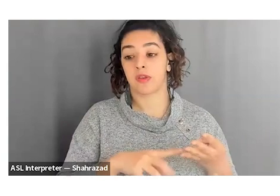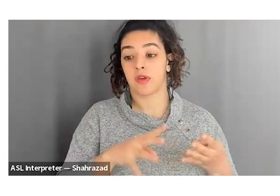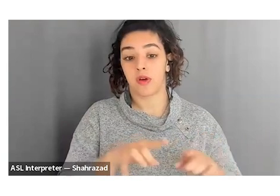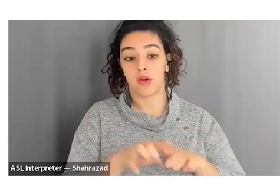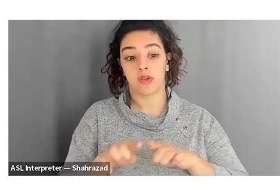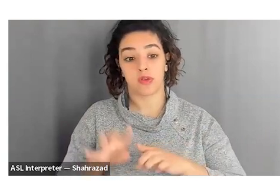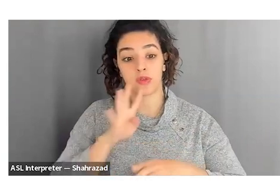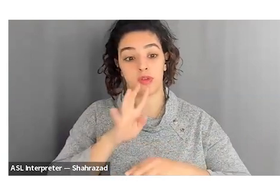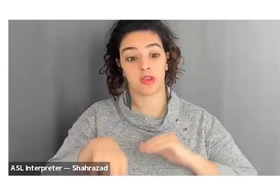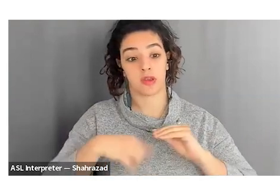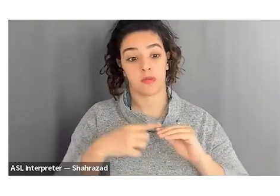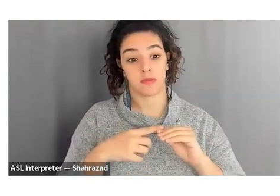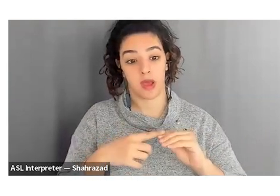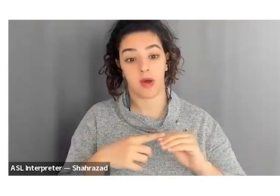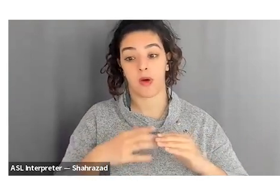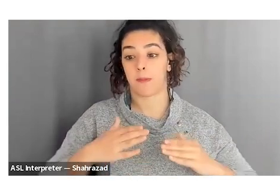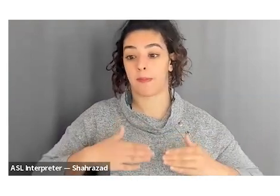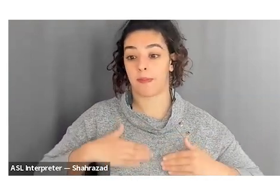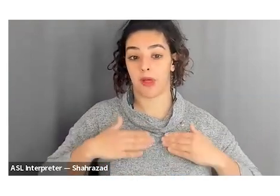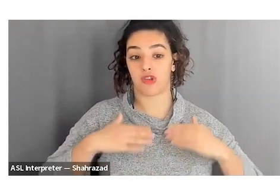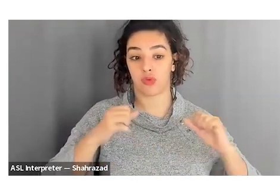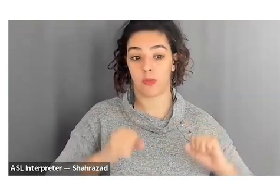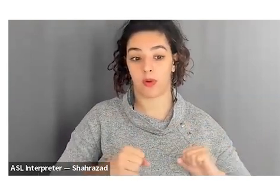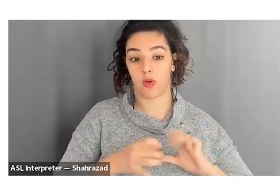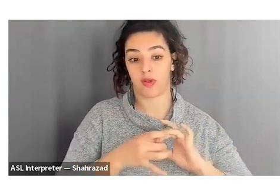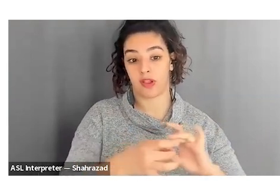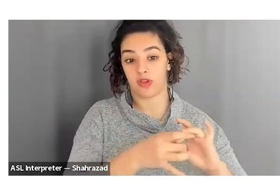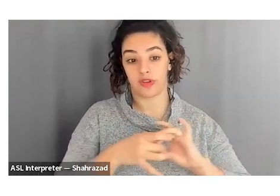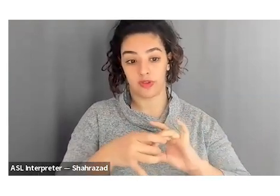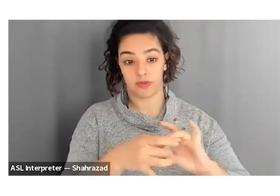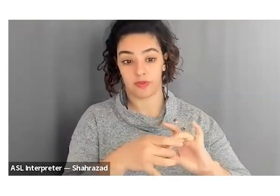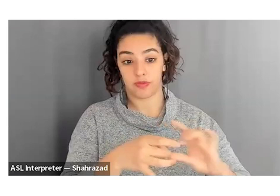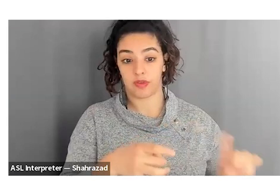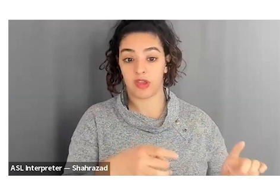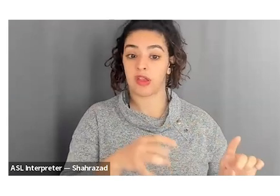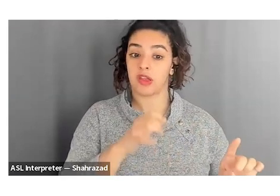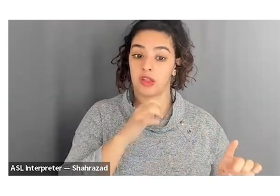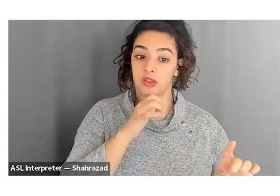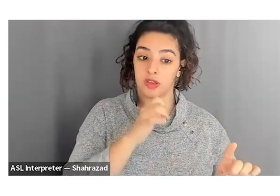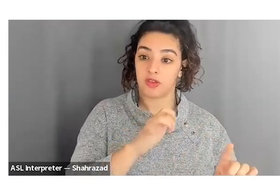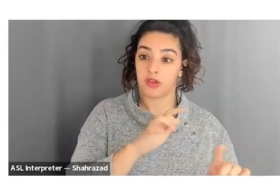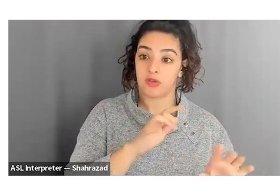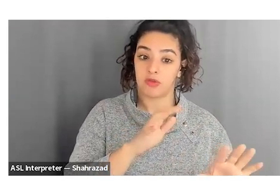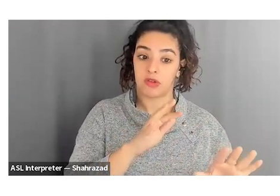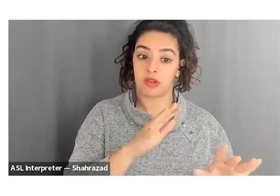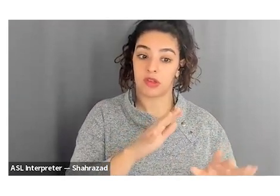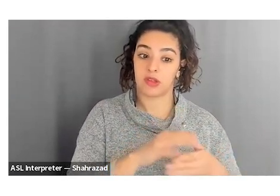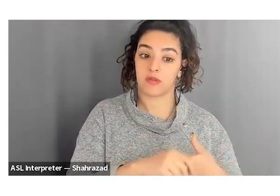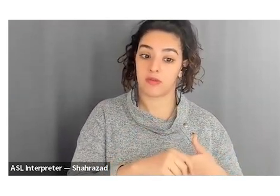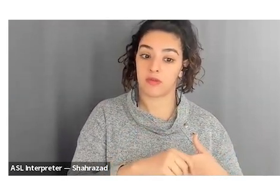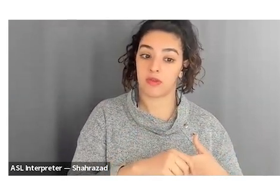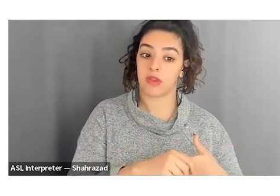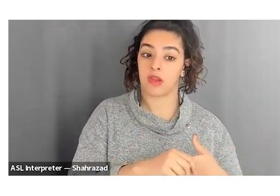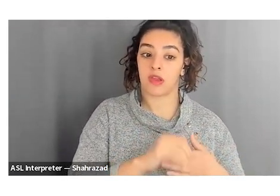relationships, and this is with the understanding that pleasurable relationships are not purely limited to